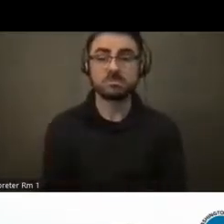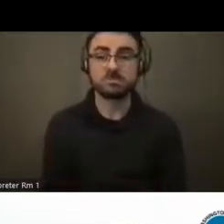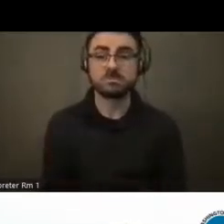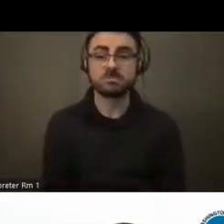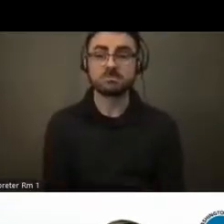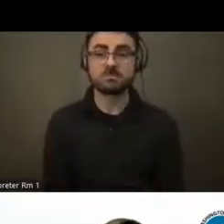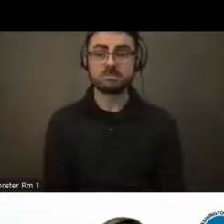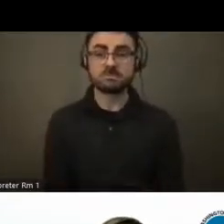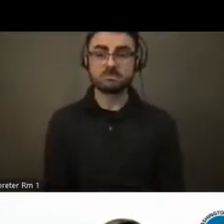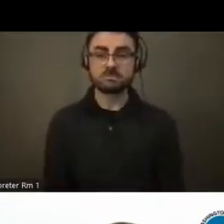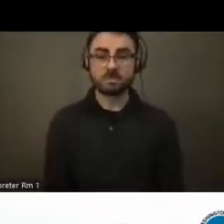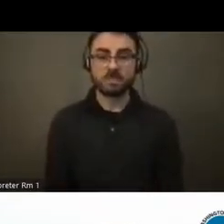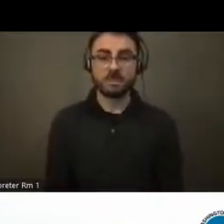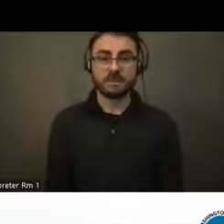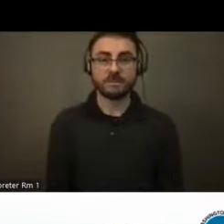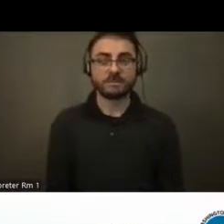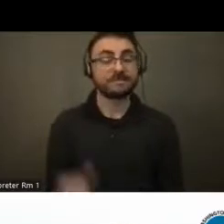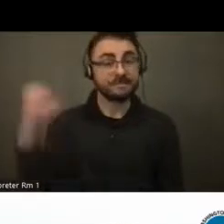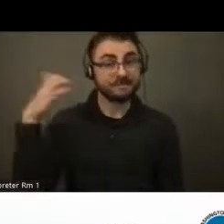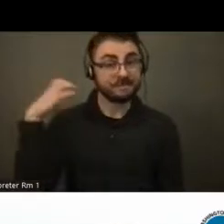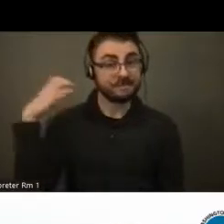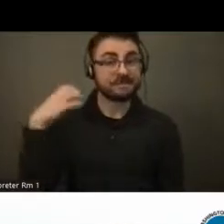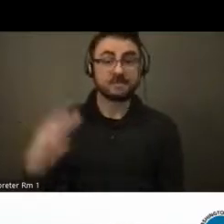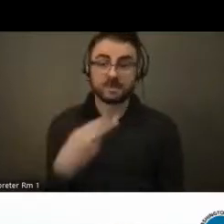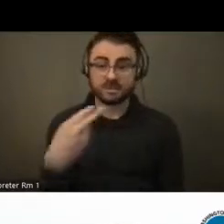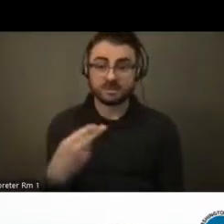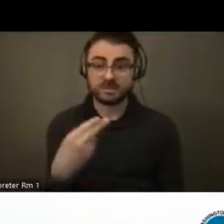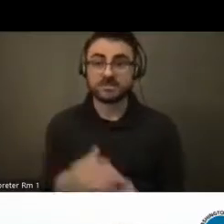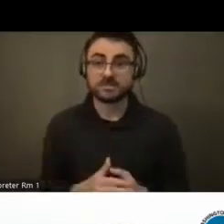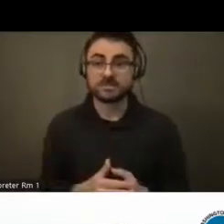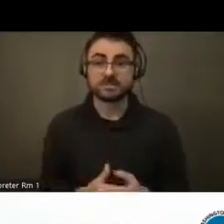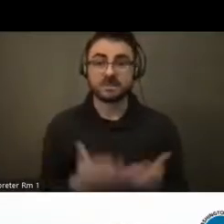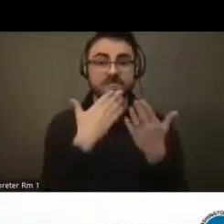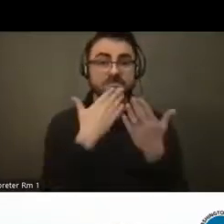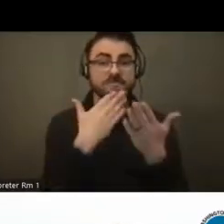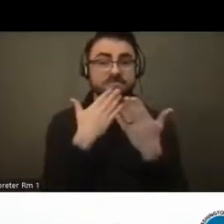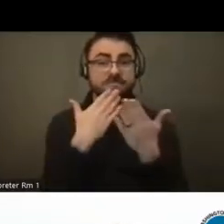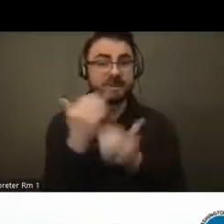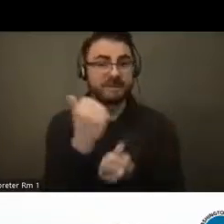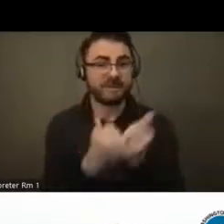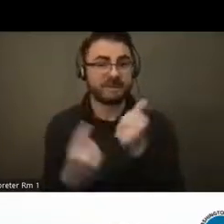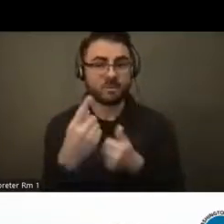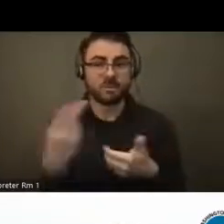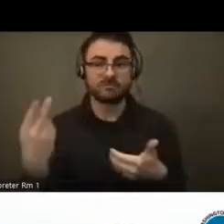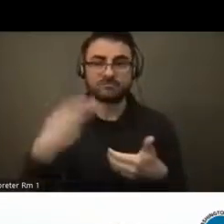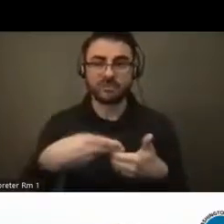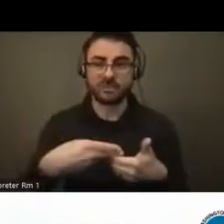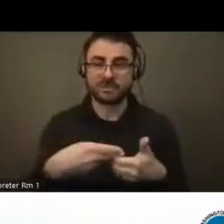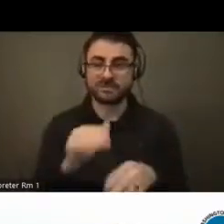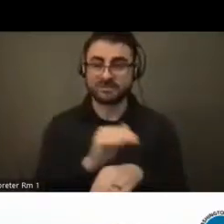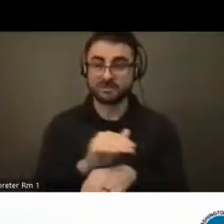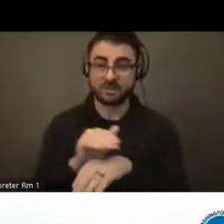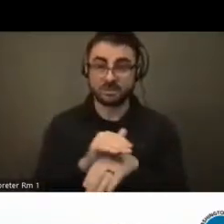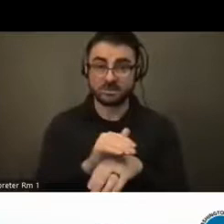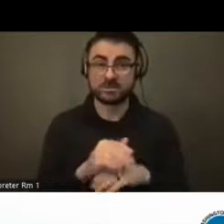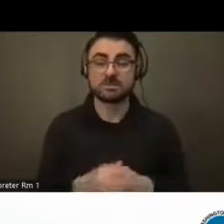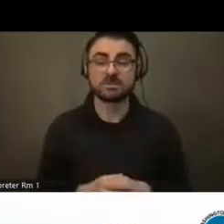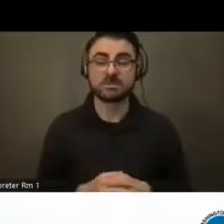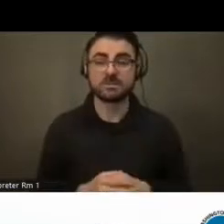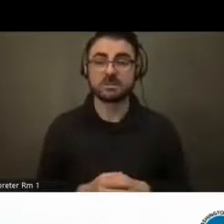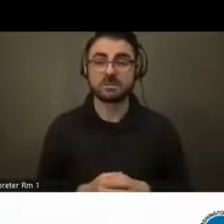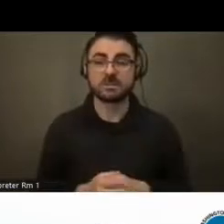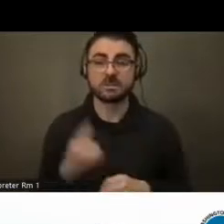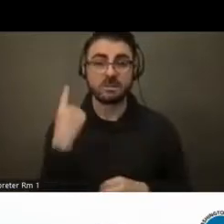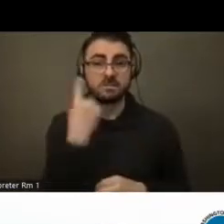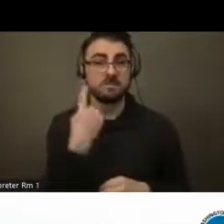Well, I really thank everyone for joining us tonight. I wonder if you have any thoughts